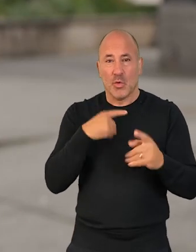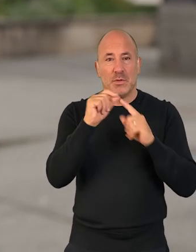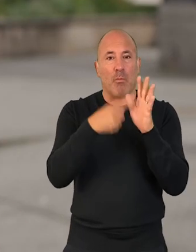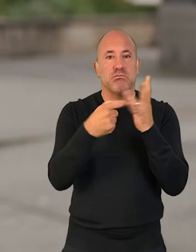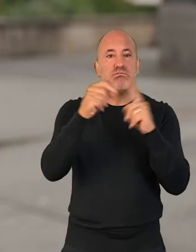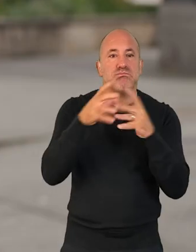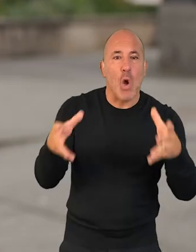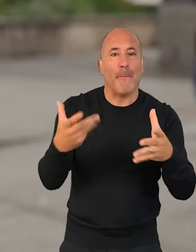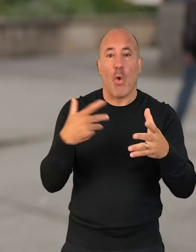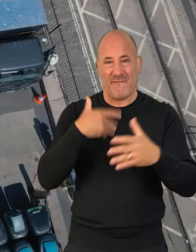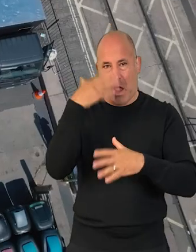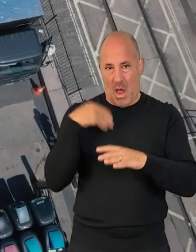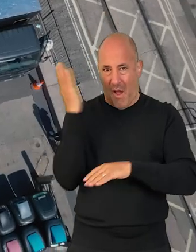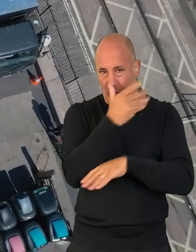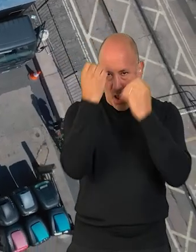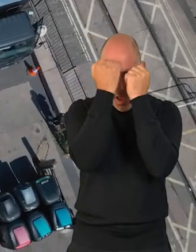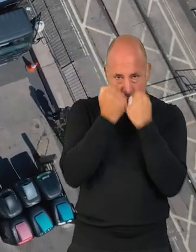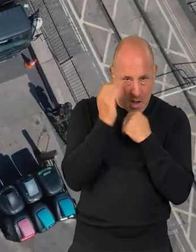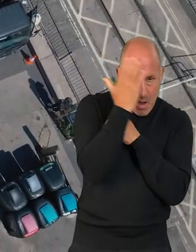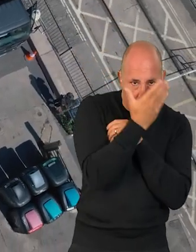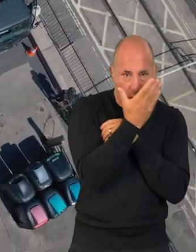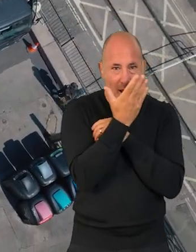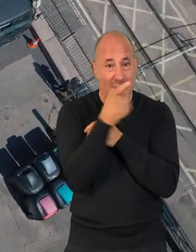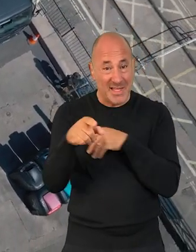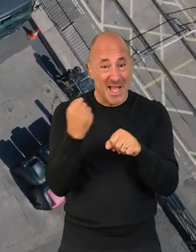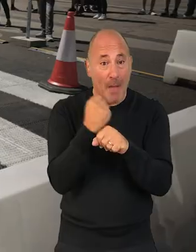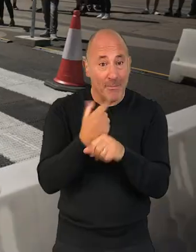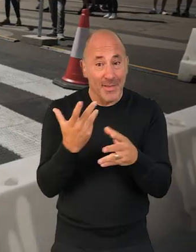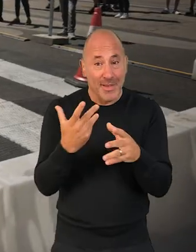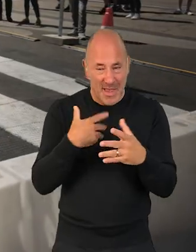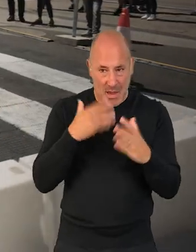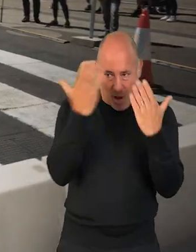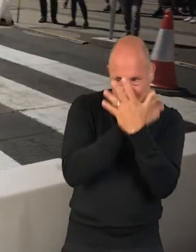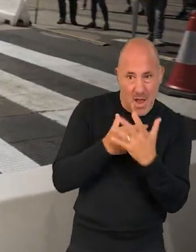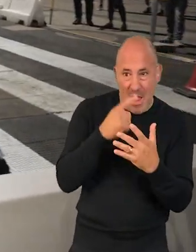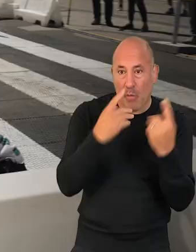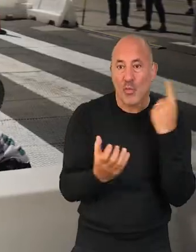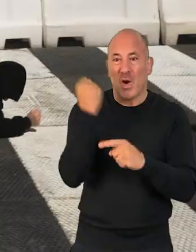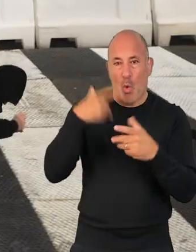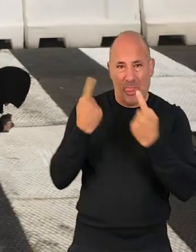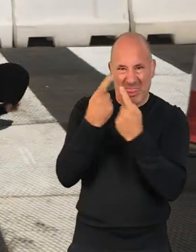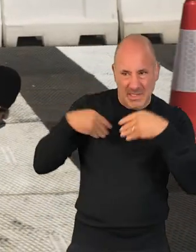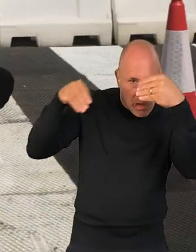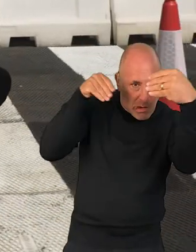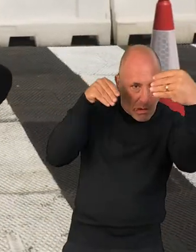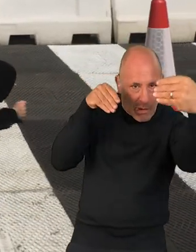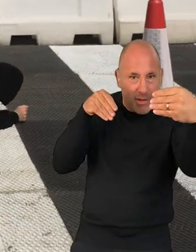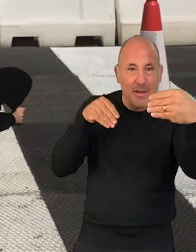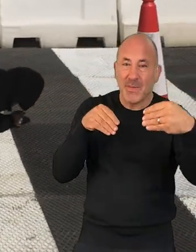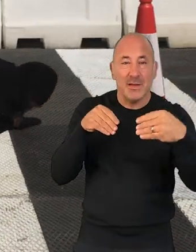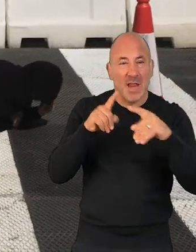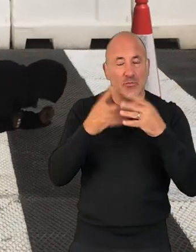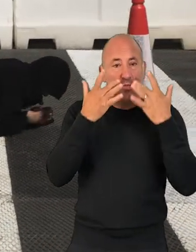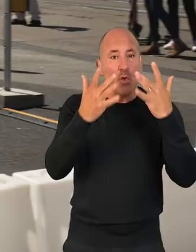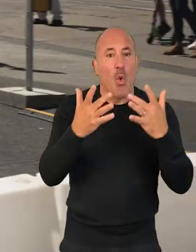props and be covering their face, which in the context of the game is going to be, you know, a winning strategy. But, you know, in reality, it reflects how if these self-driving car